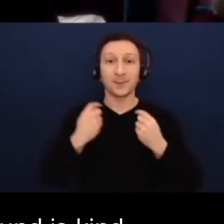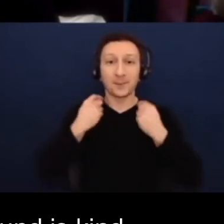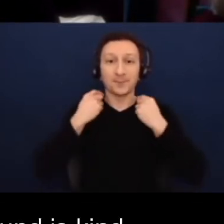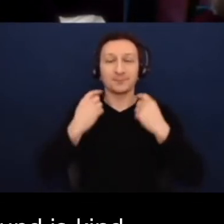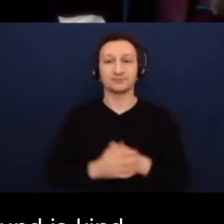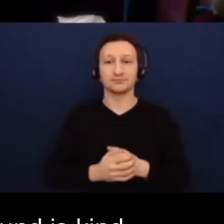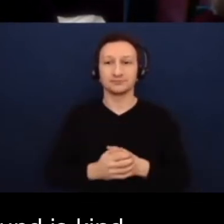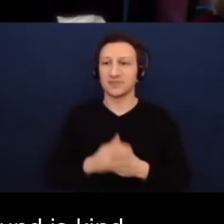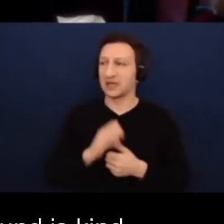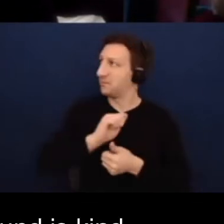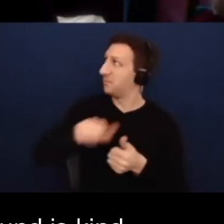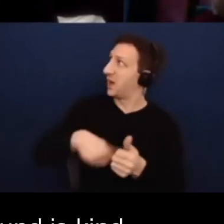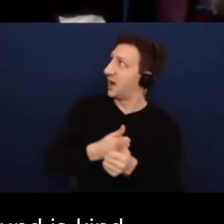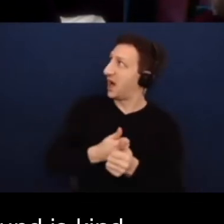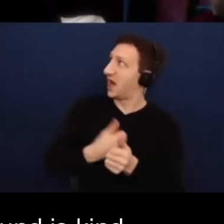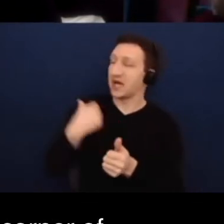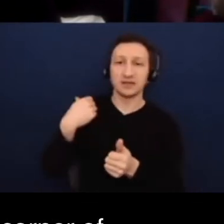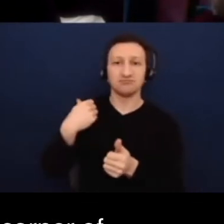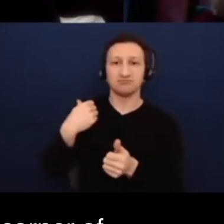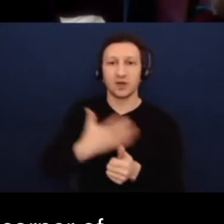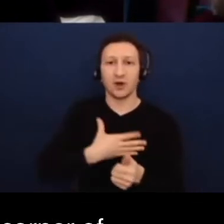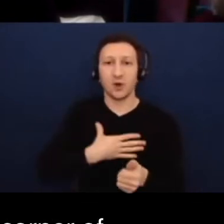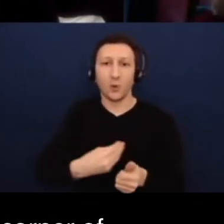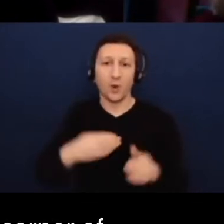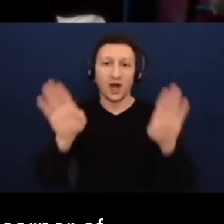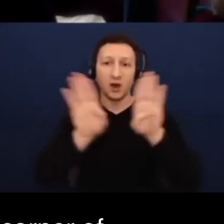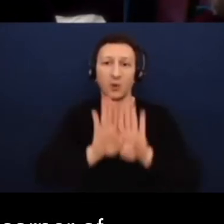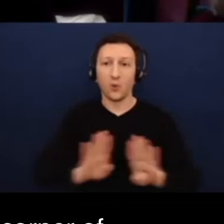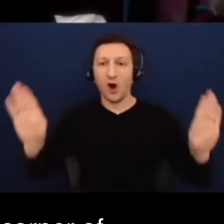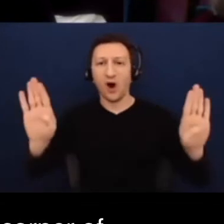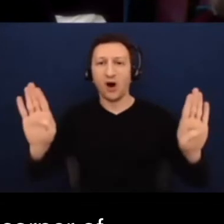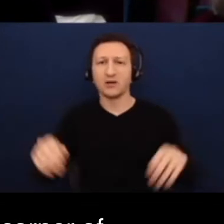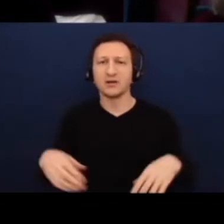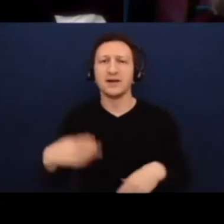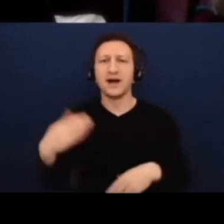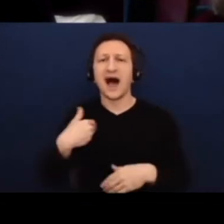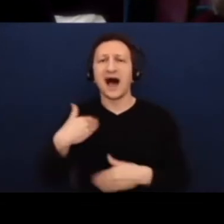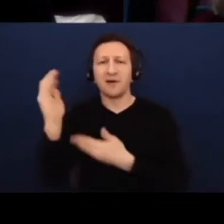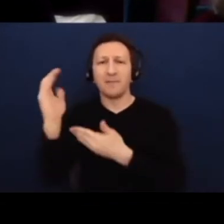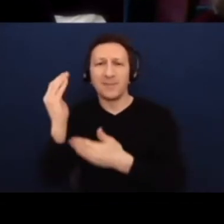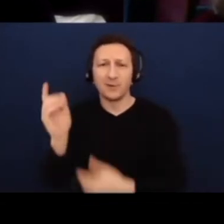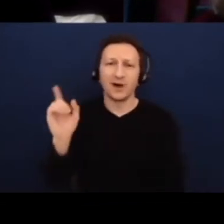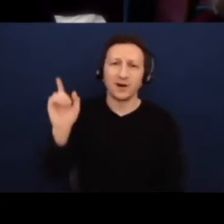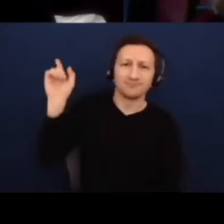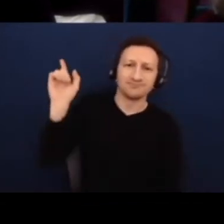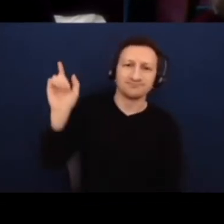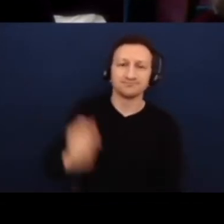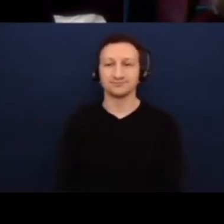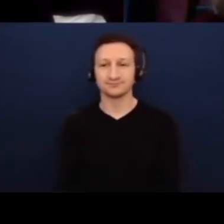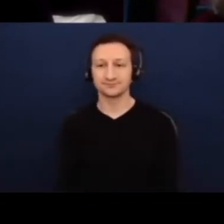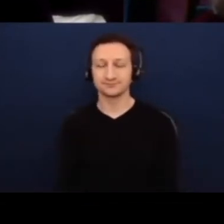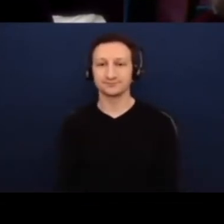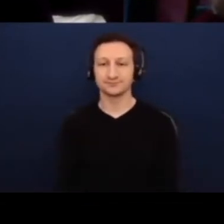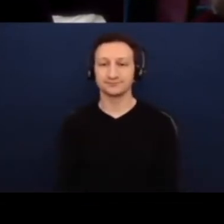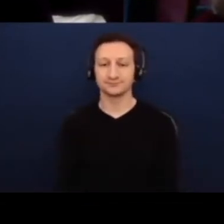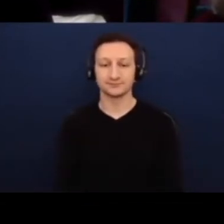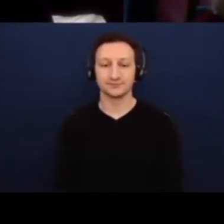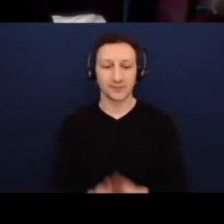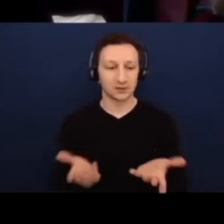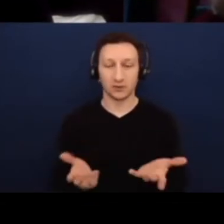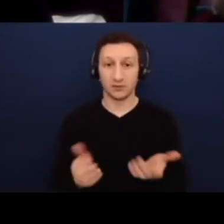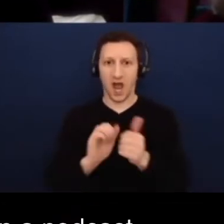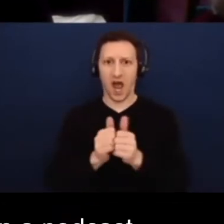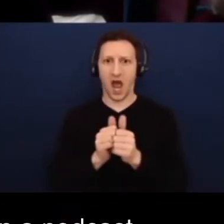kind of a white wall with, you can see a corner of a shelf and a mirror. So yeah, I got into